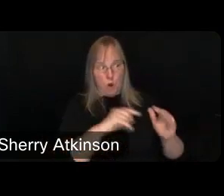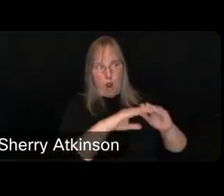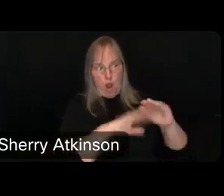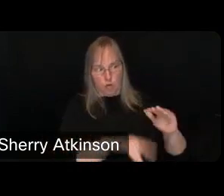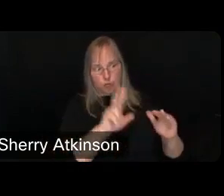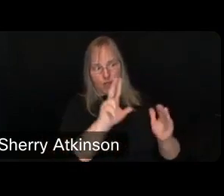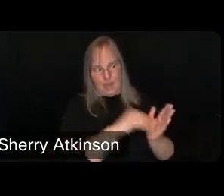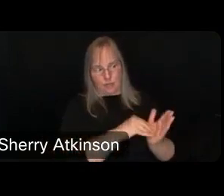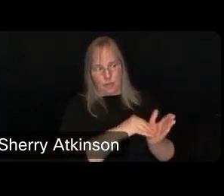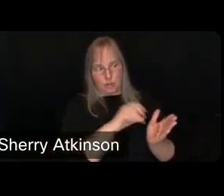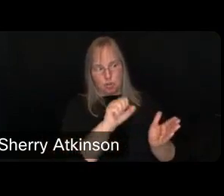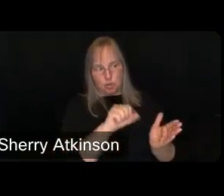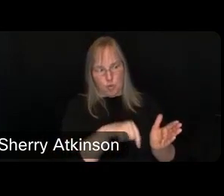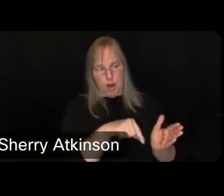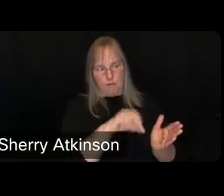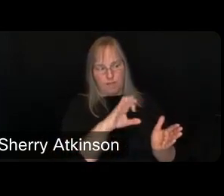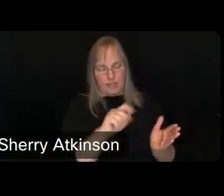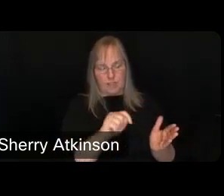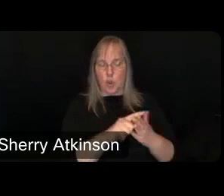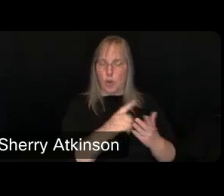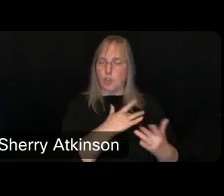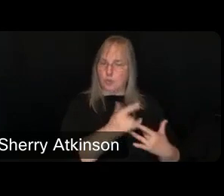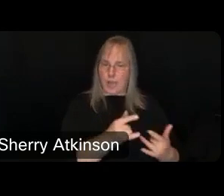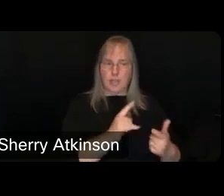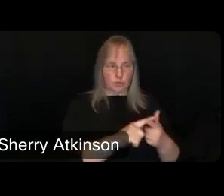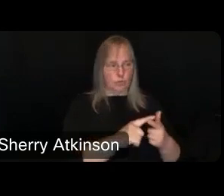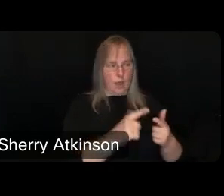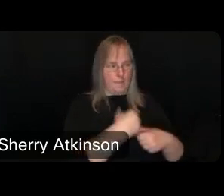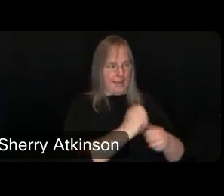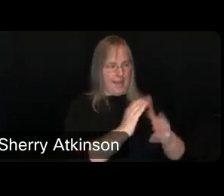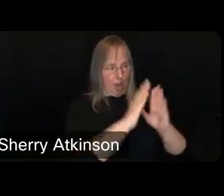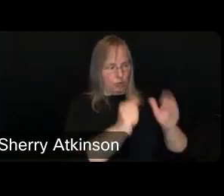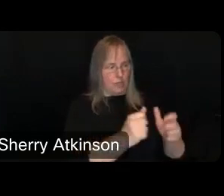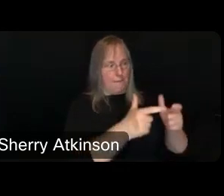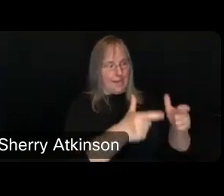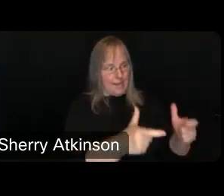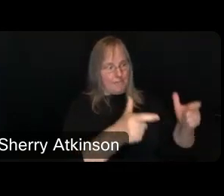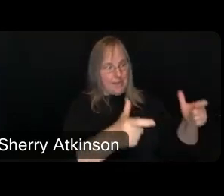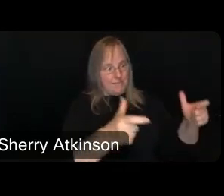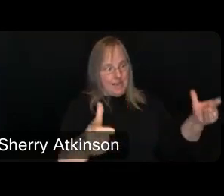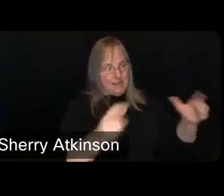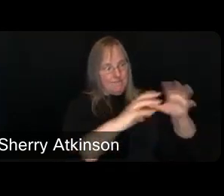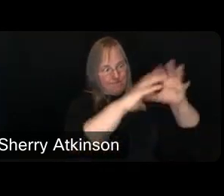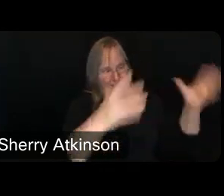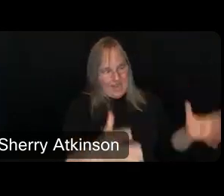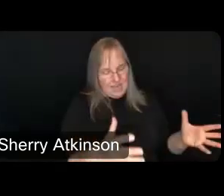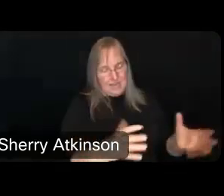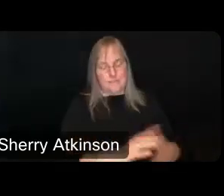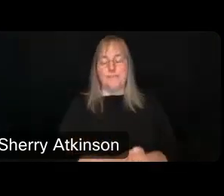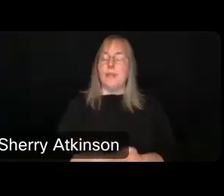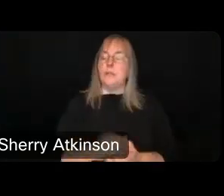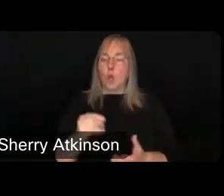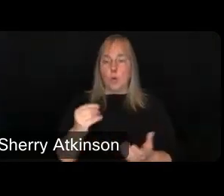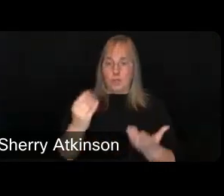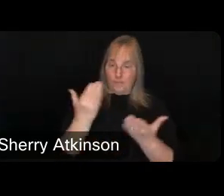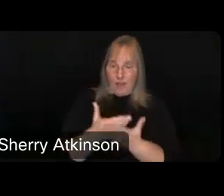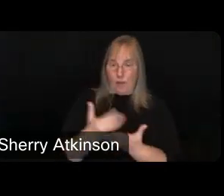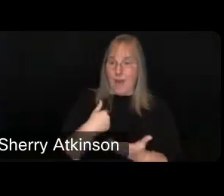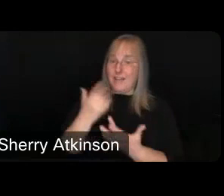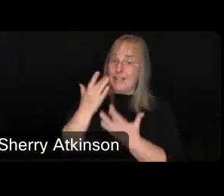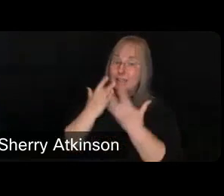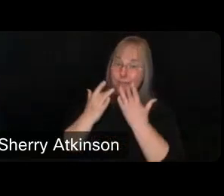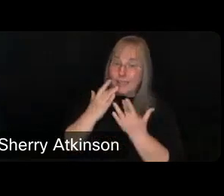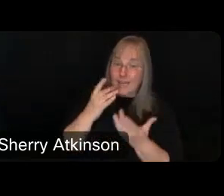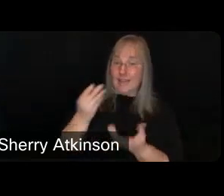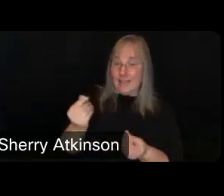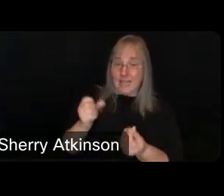there's been a trend in building bigger. So the fact that we have limited land supply and a growing demand, what do we